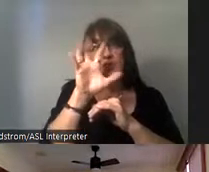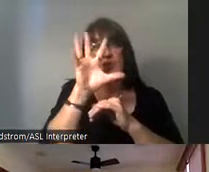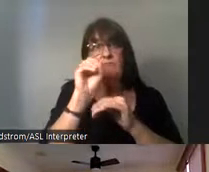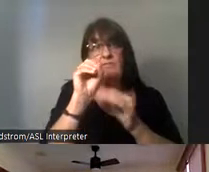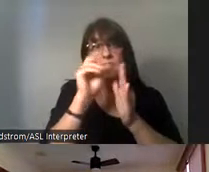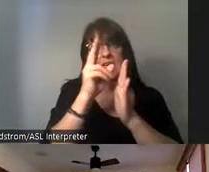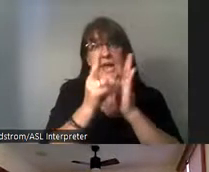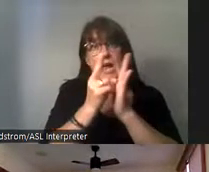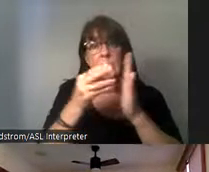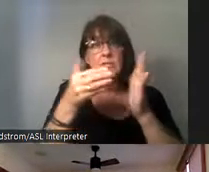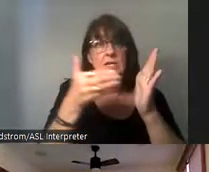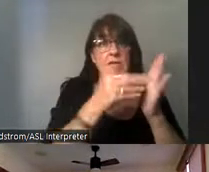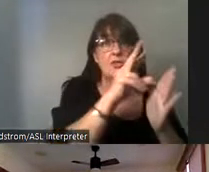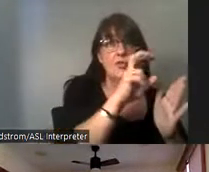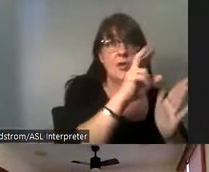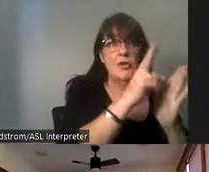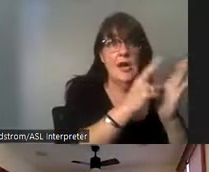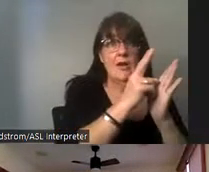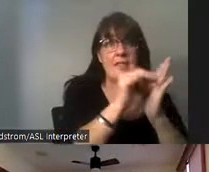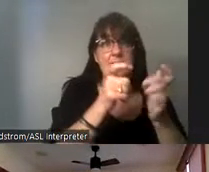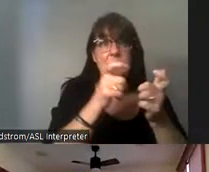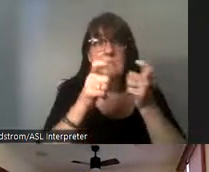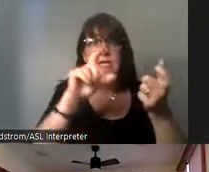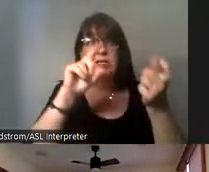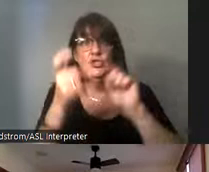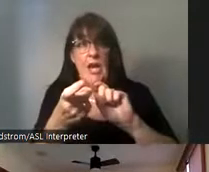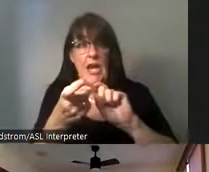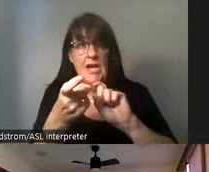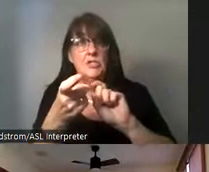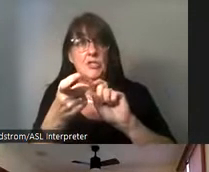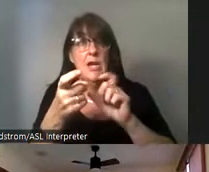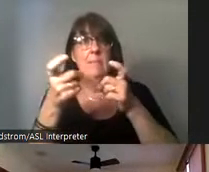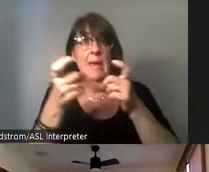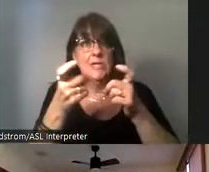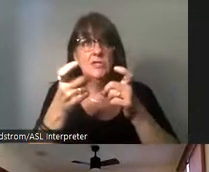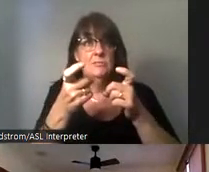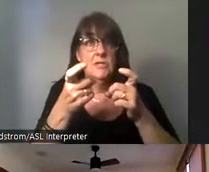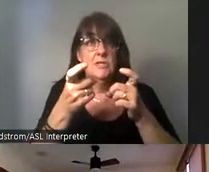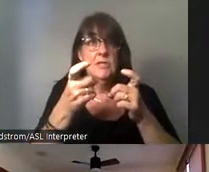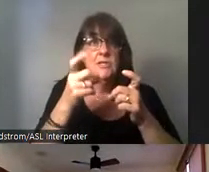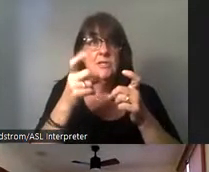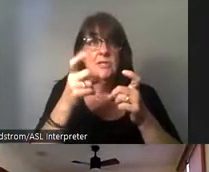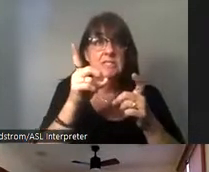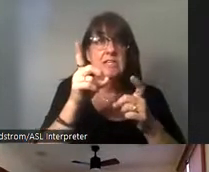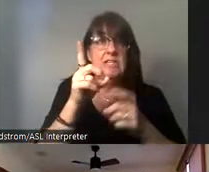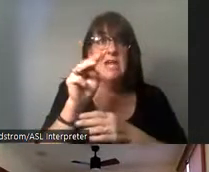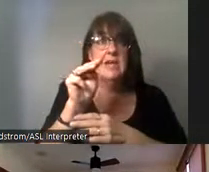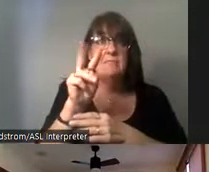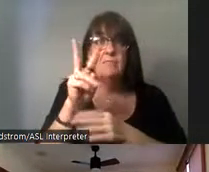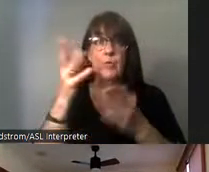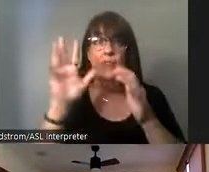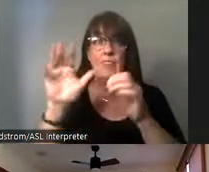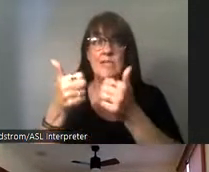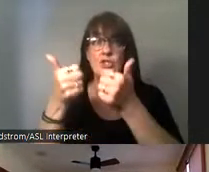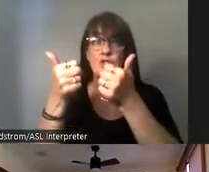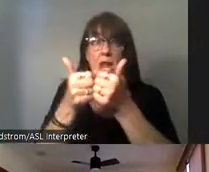hours. And right. that was a big change management effort for DOD as well. But what the challenge was, and